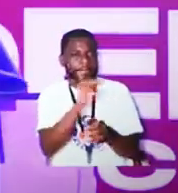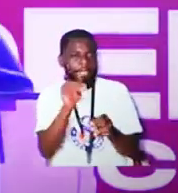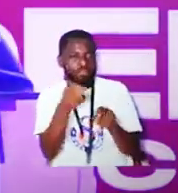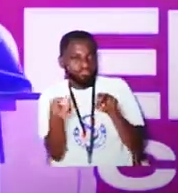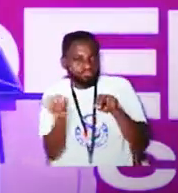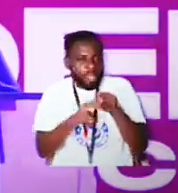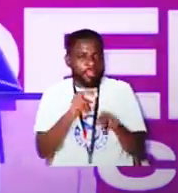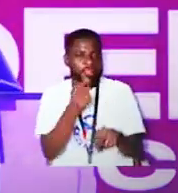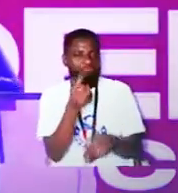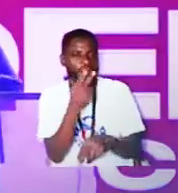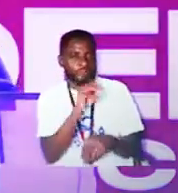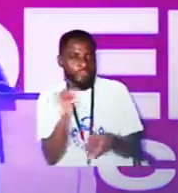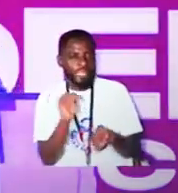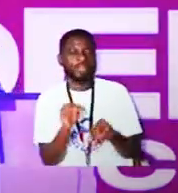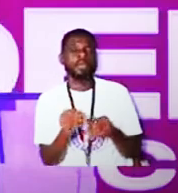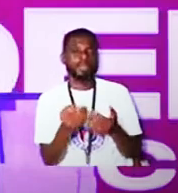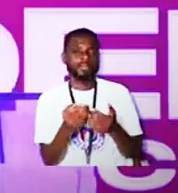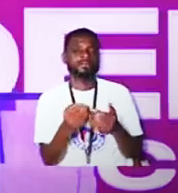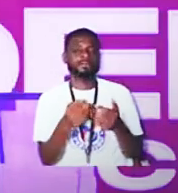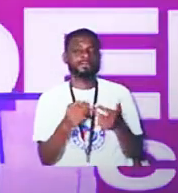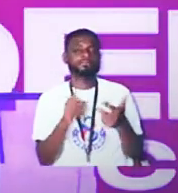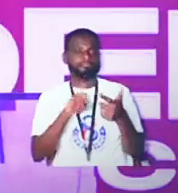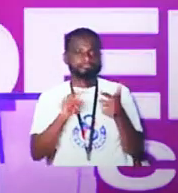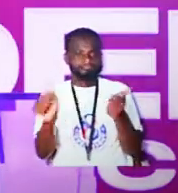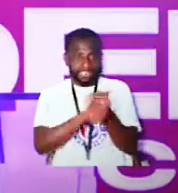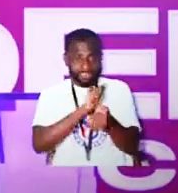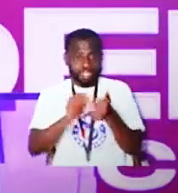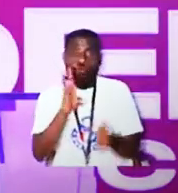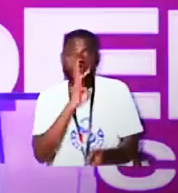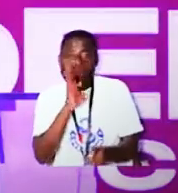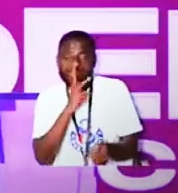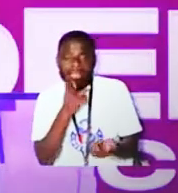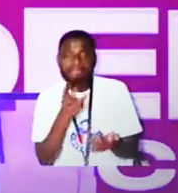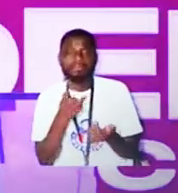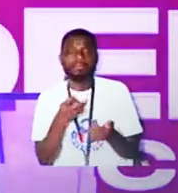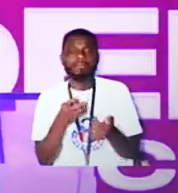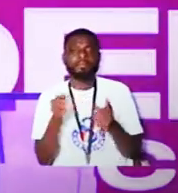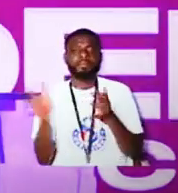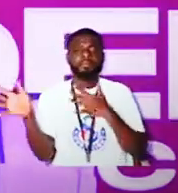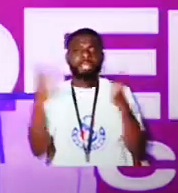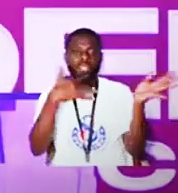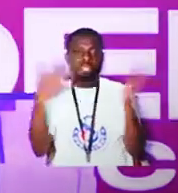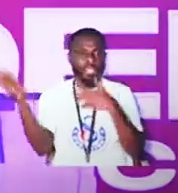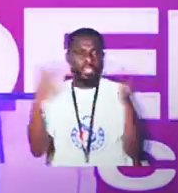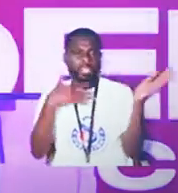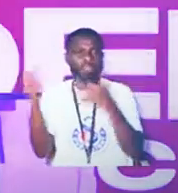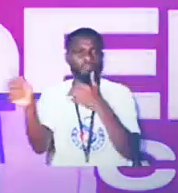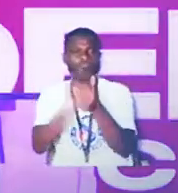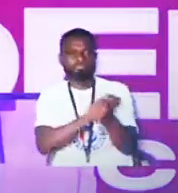Corruption of water bodies is also corruption. Air pollution is also corruption.